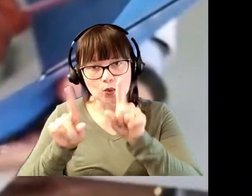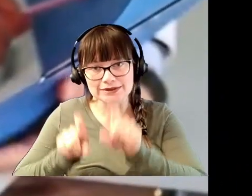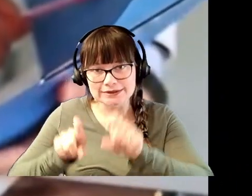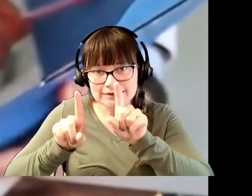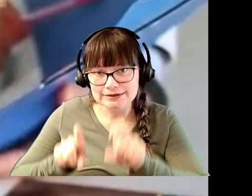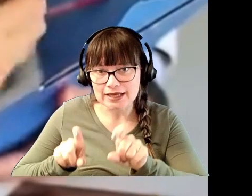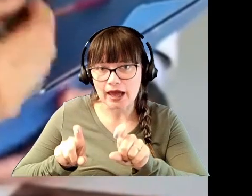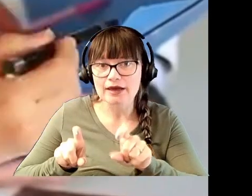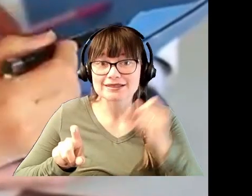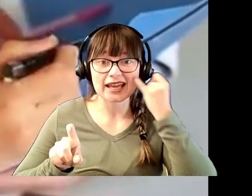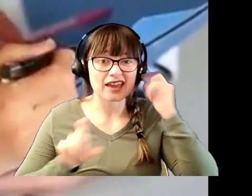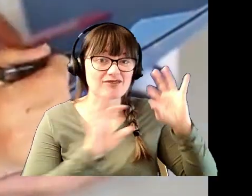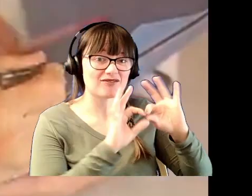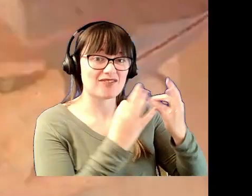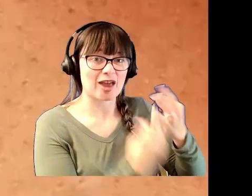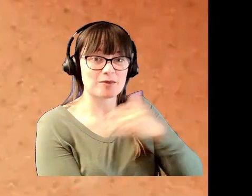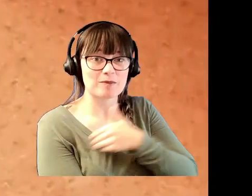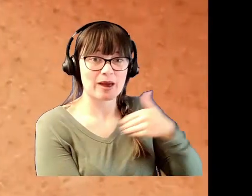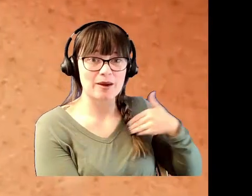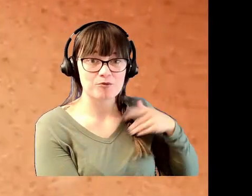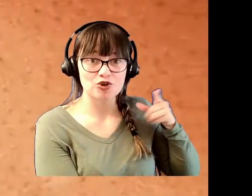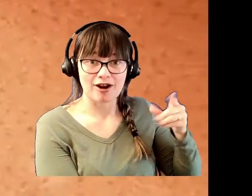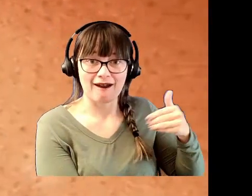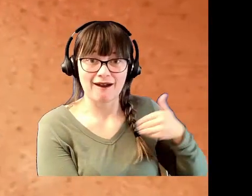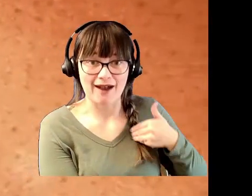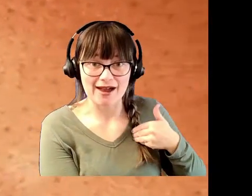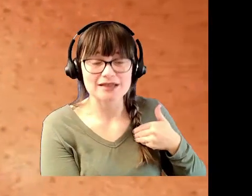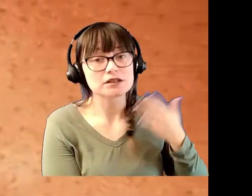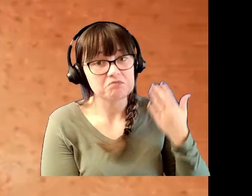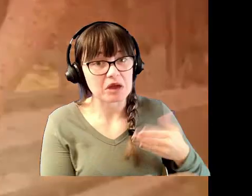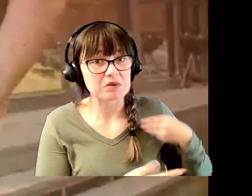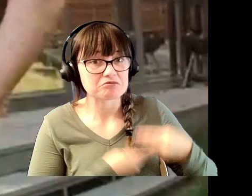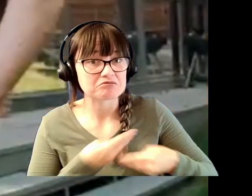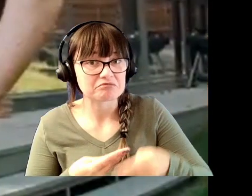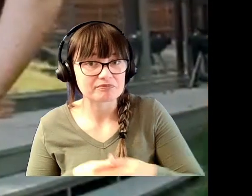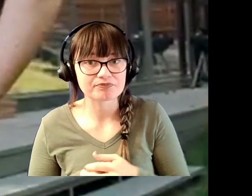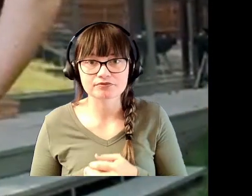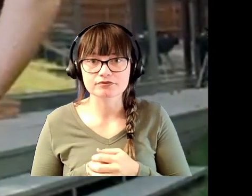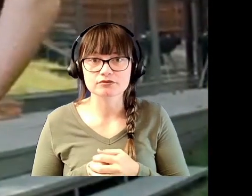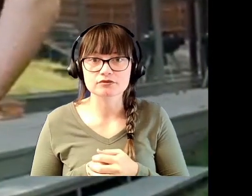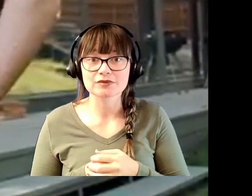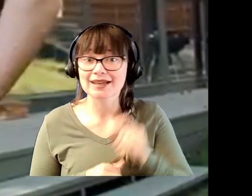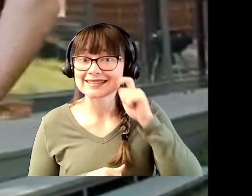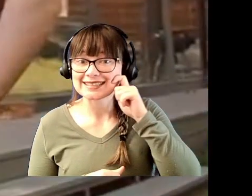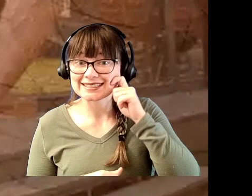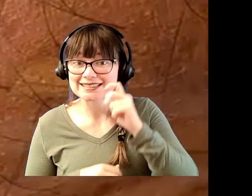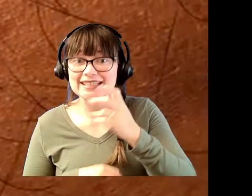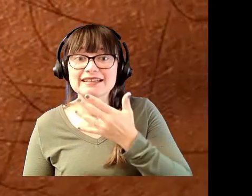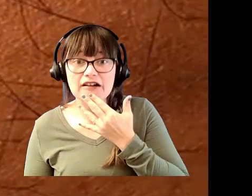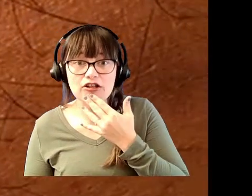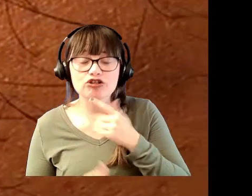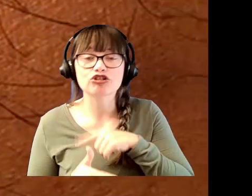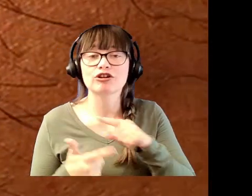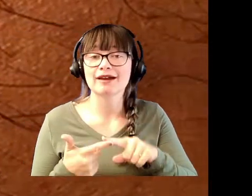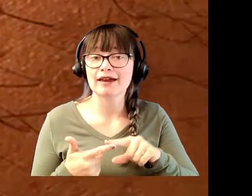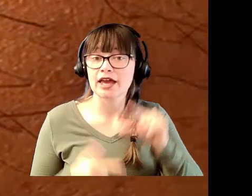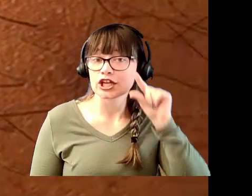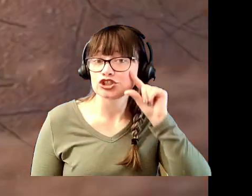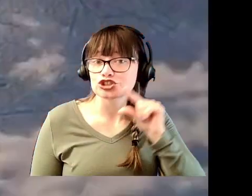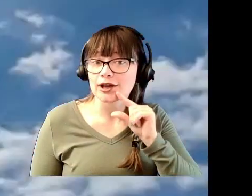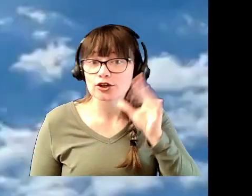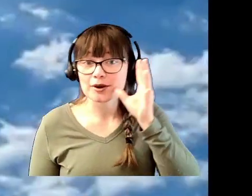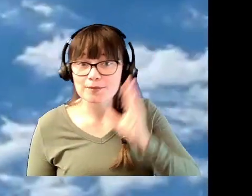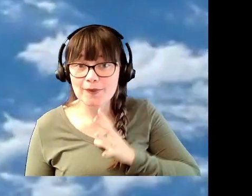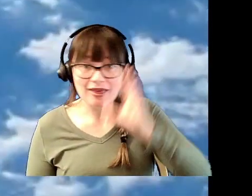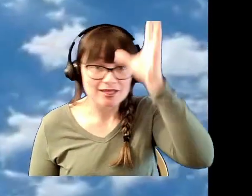if a family member has it. And even skin type can play a role. Gender can play a role. Skin type, especially we're talking about